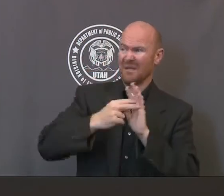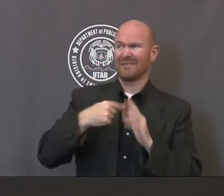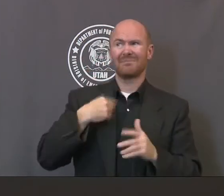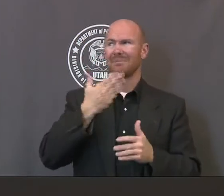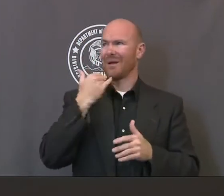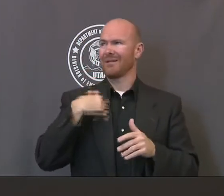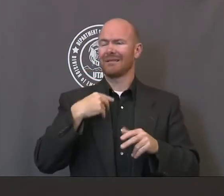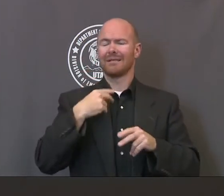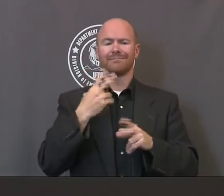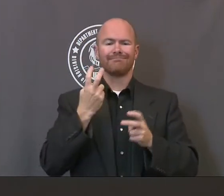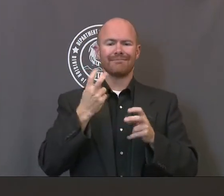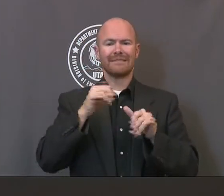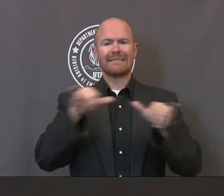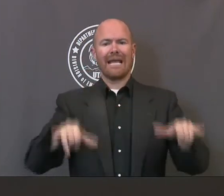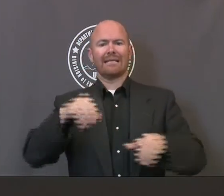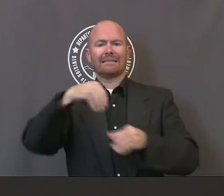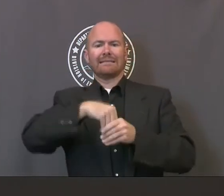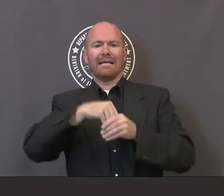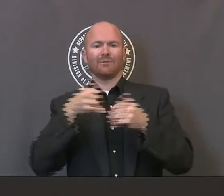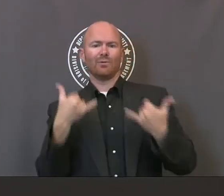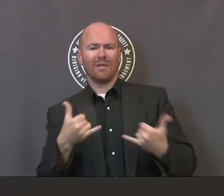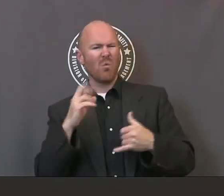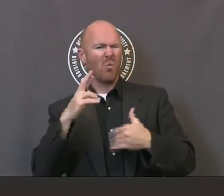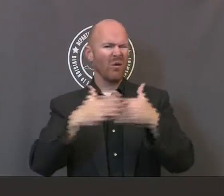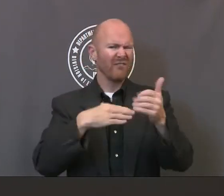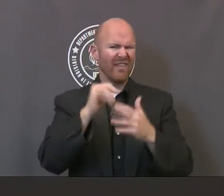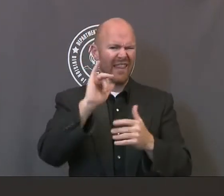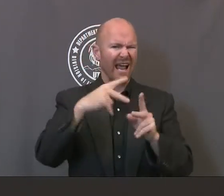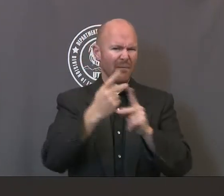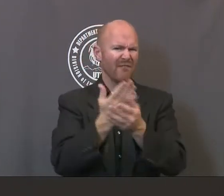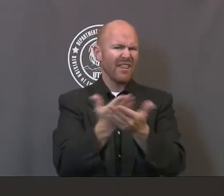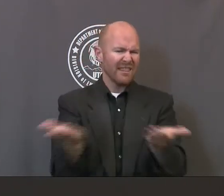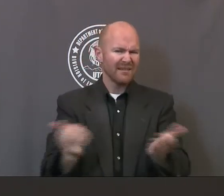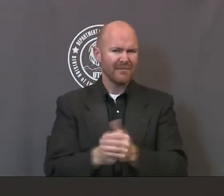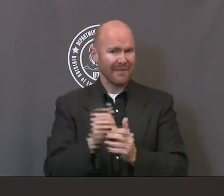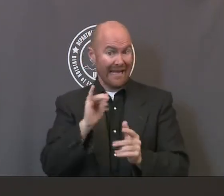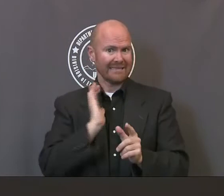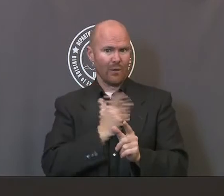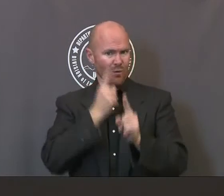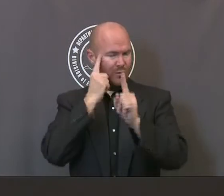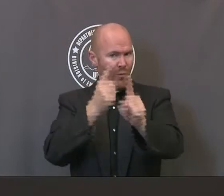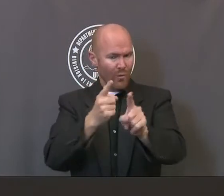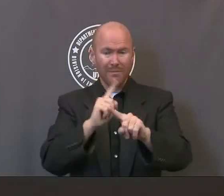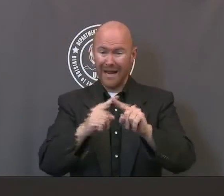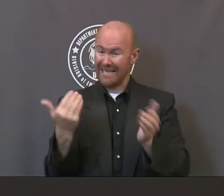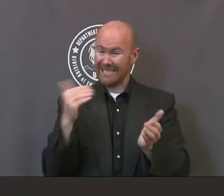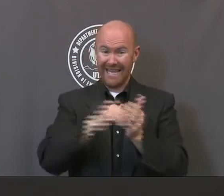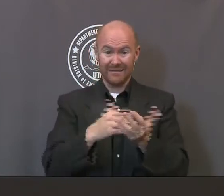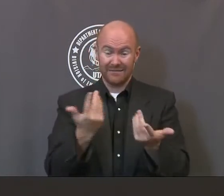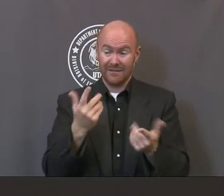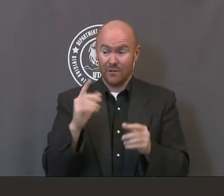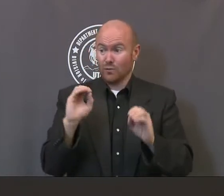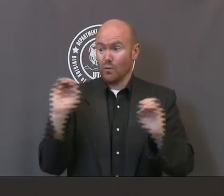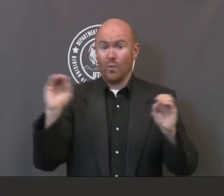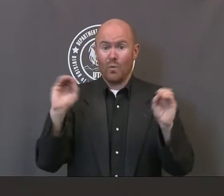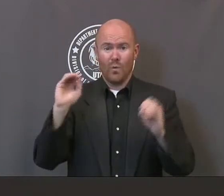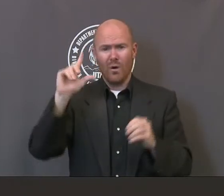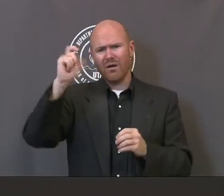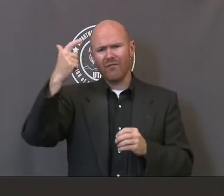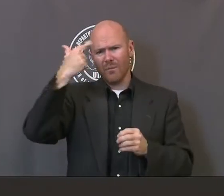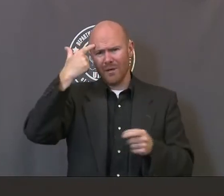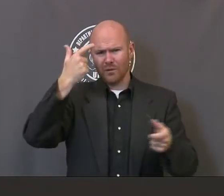it, be conscientious, and make behavioral adjustments because of it. In the end, there's no government control that's going to